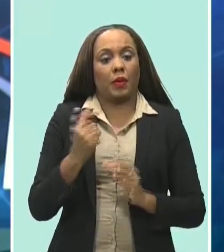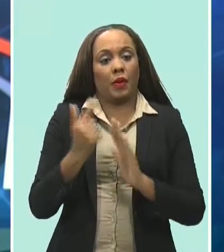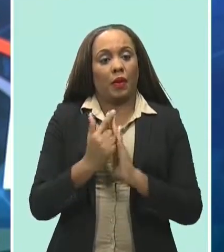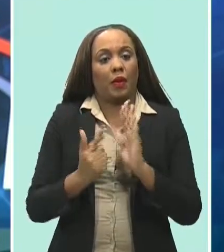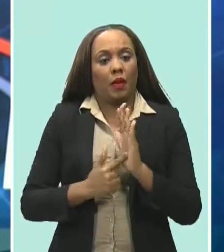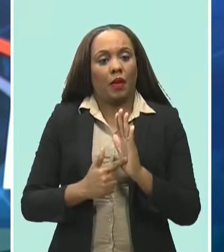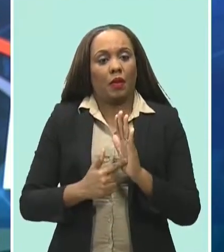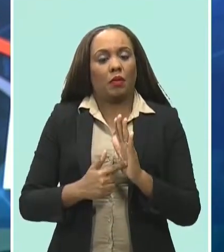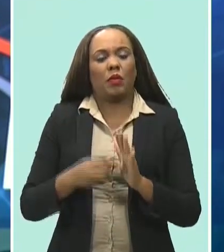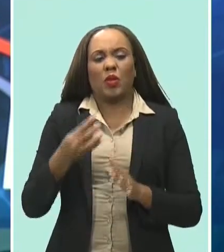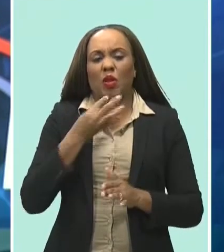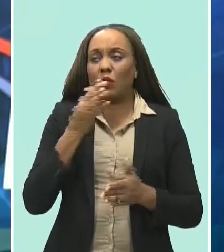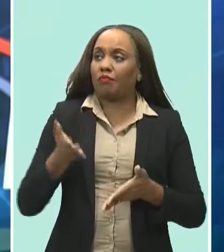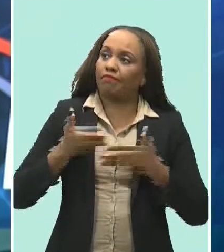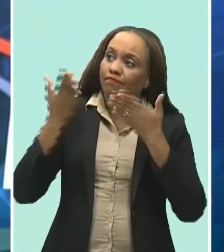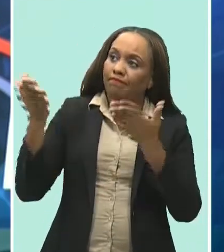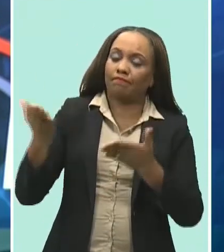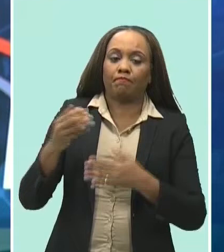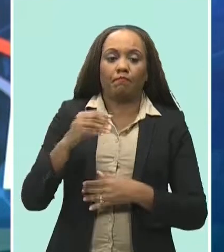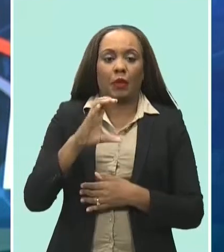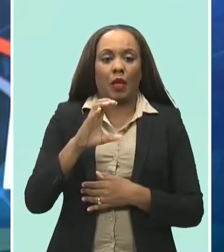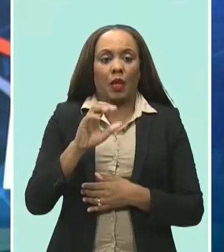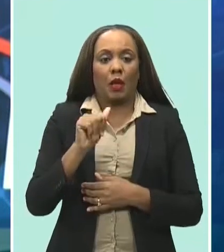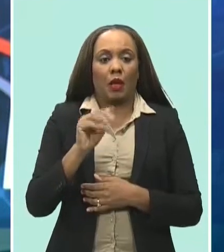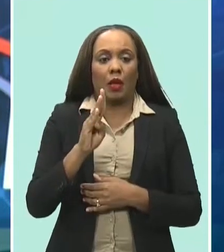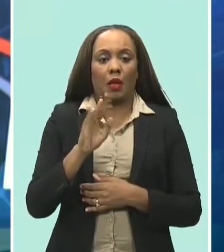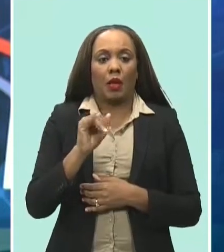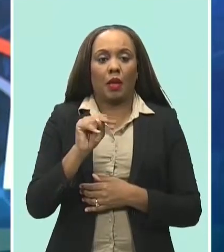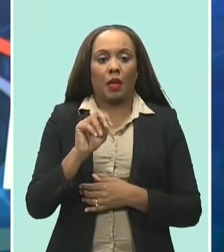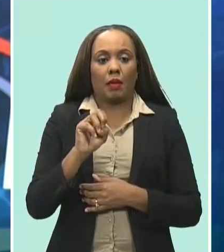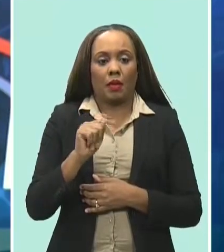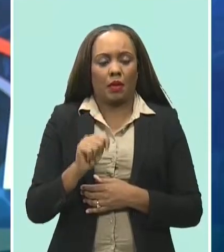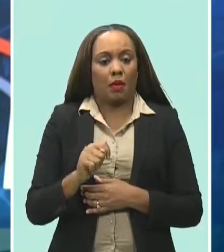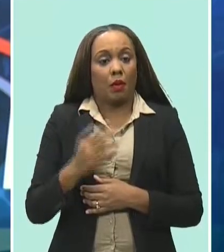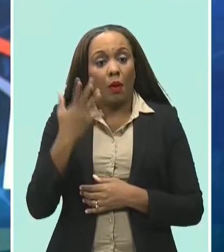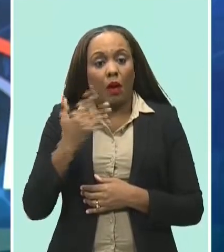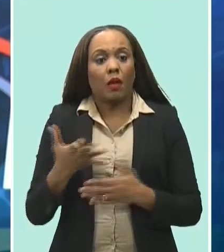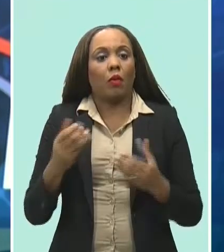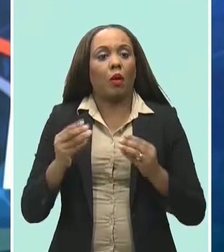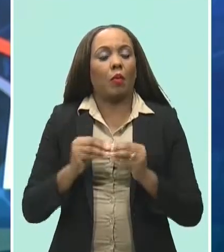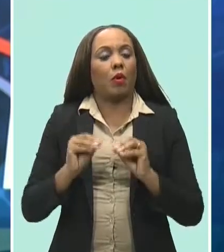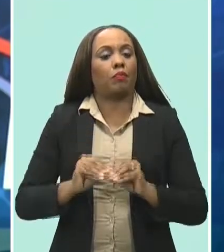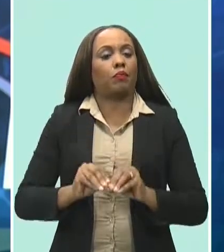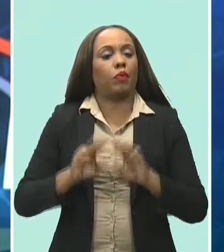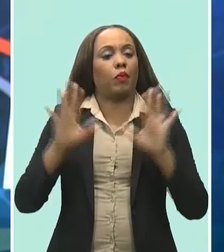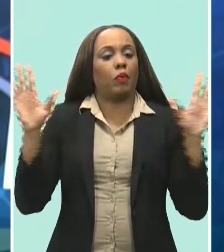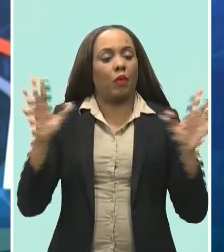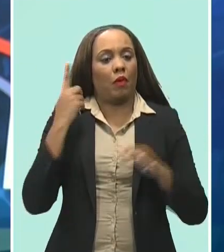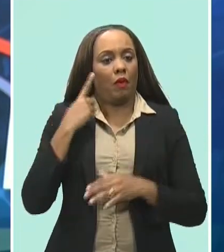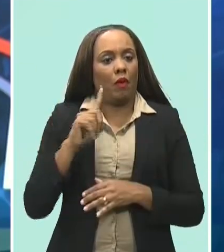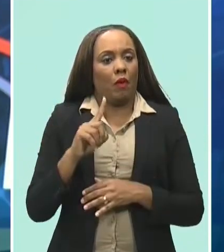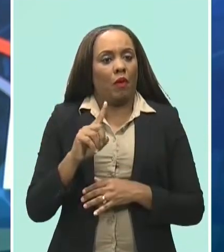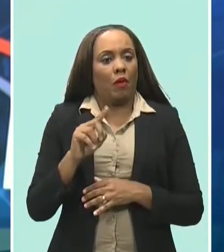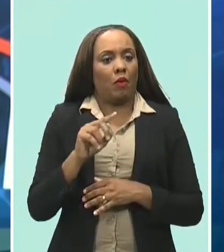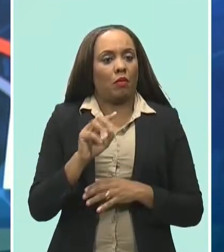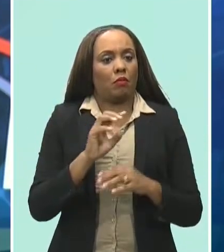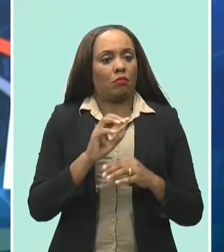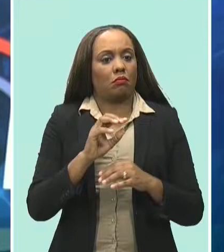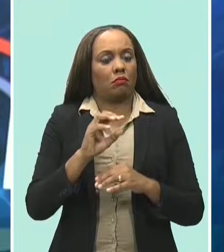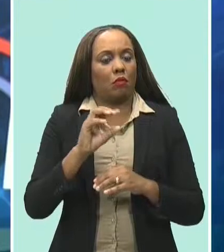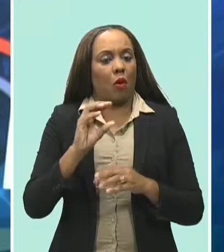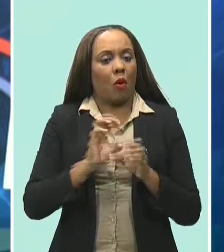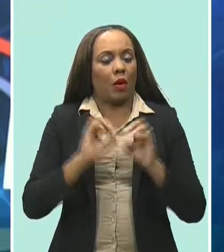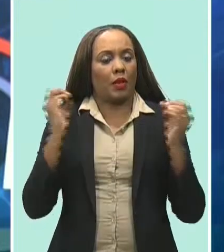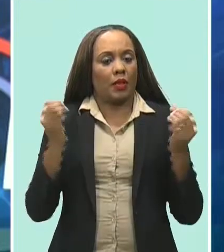before Cabinet. The latest update on efforts to bring greater transparency and accountability to the non-governmental organization sector comes